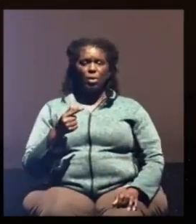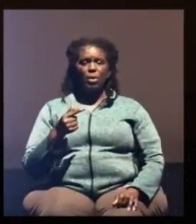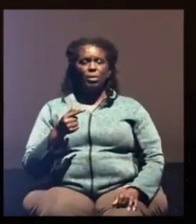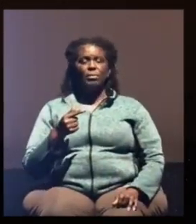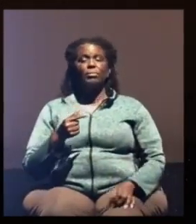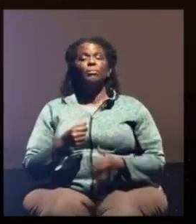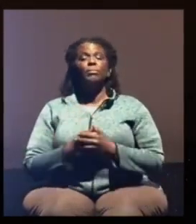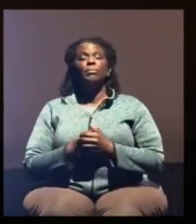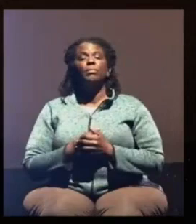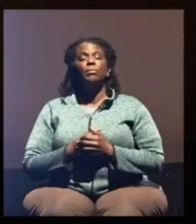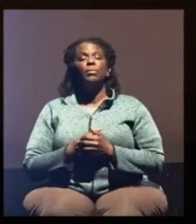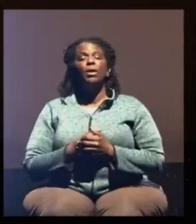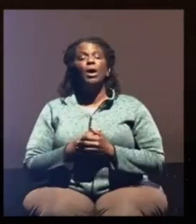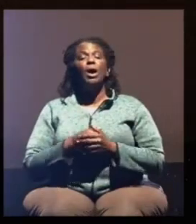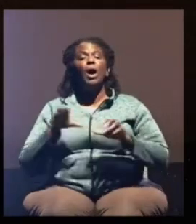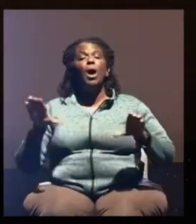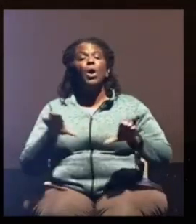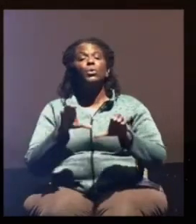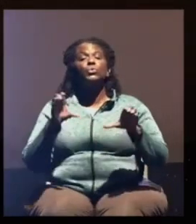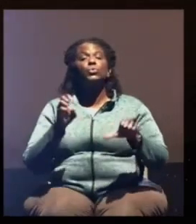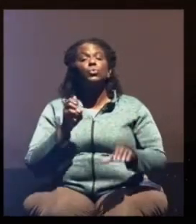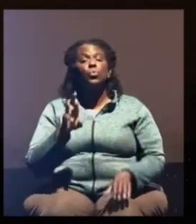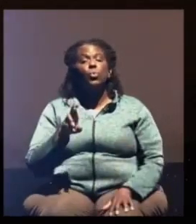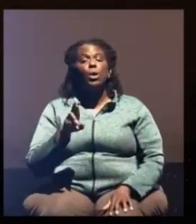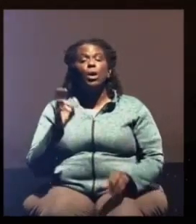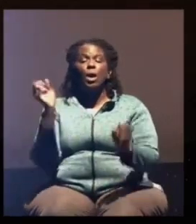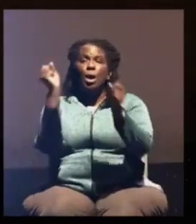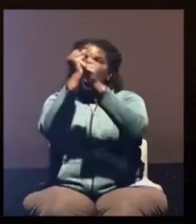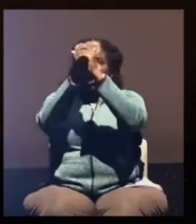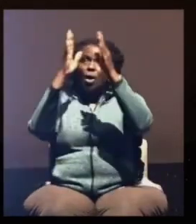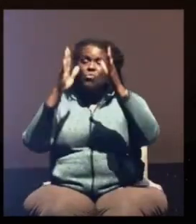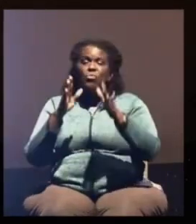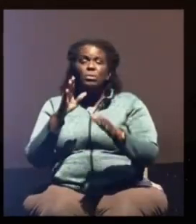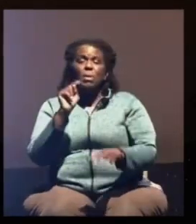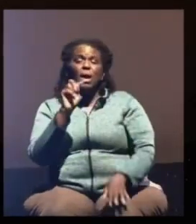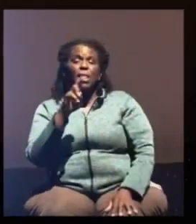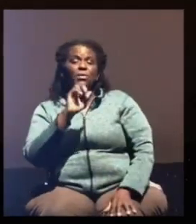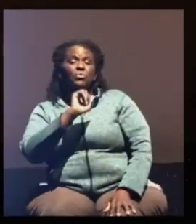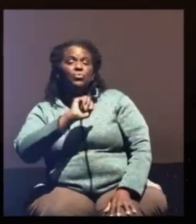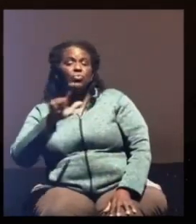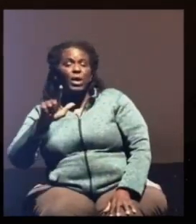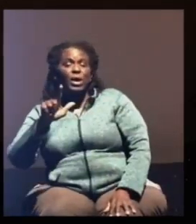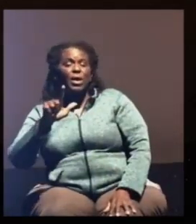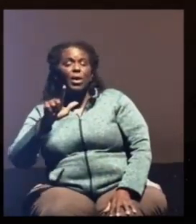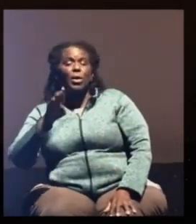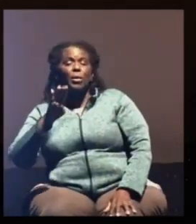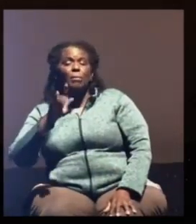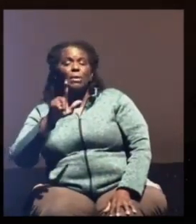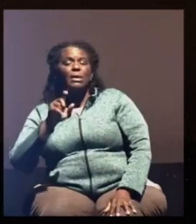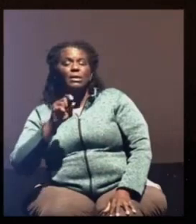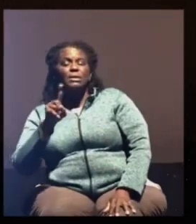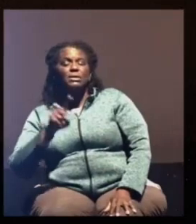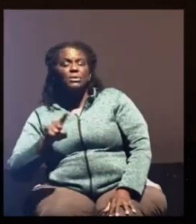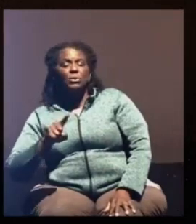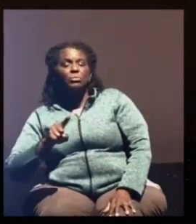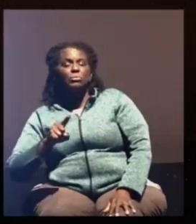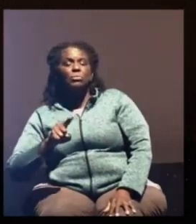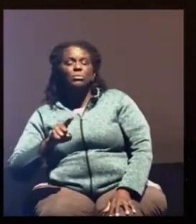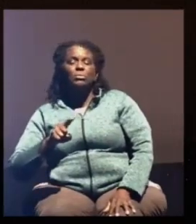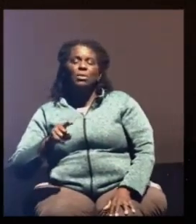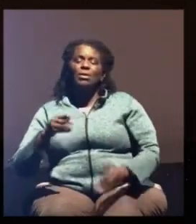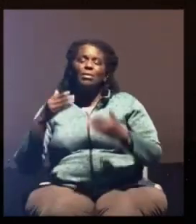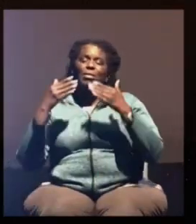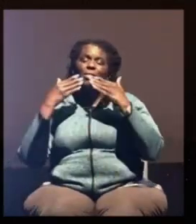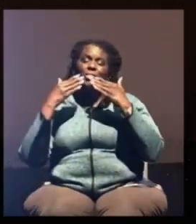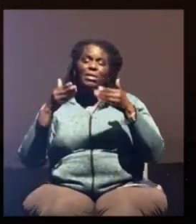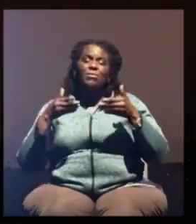me, a doer, a dreamer, and a trailblazer. Truly a U of R alumni. Thank you for letting